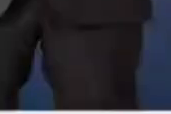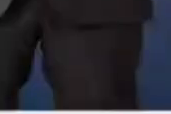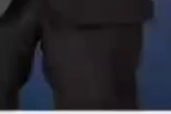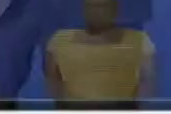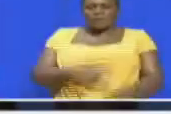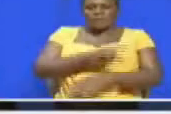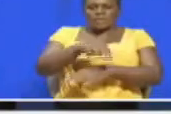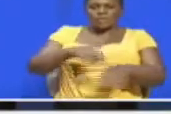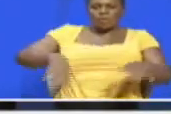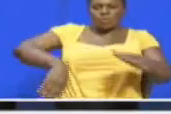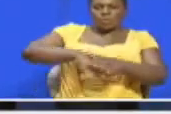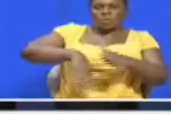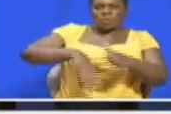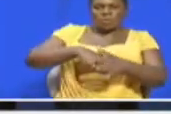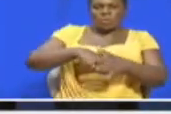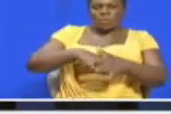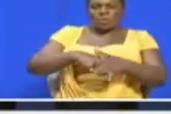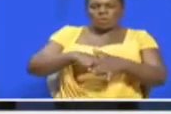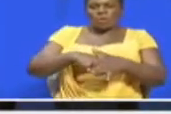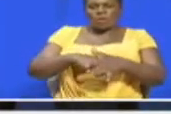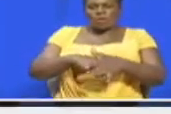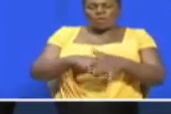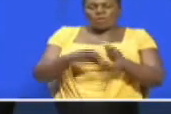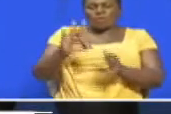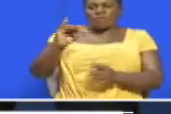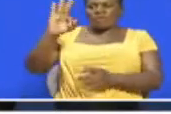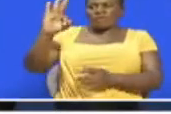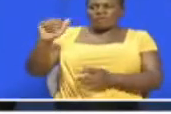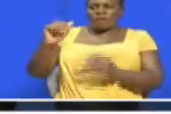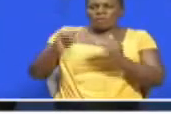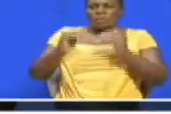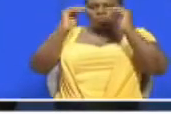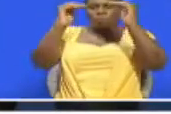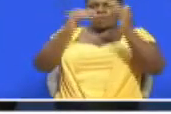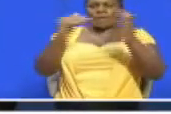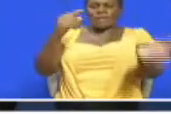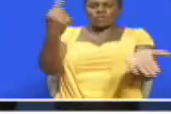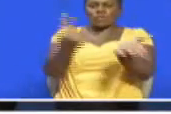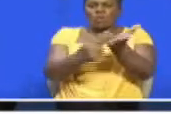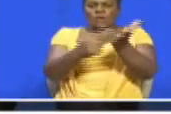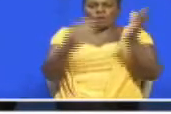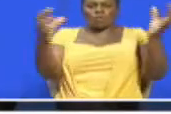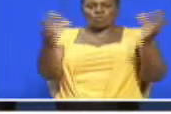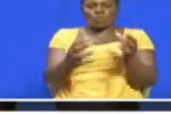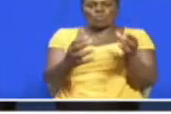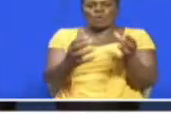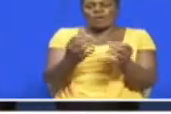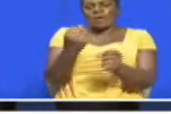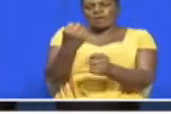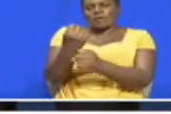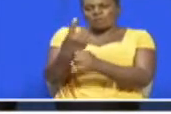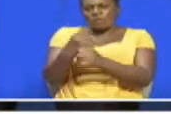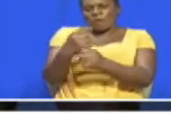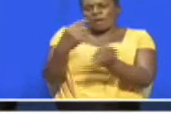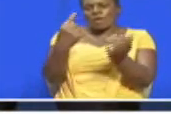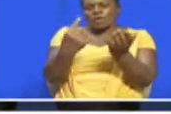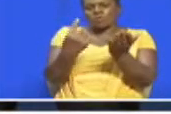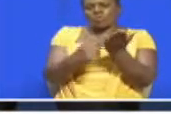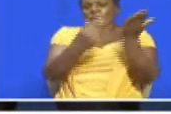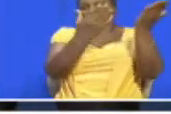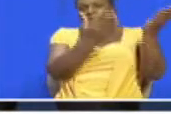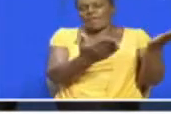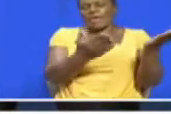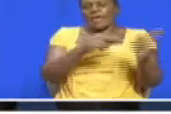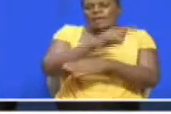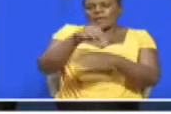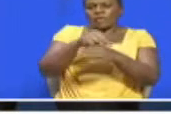Harambee Stars have vowed to put up a fight in a dead rubber FIFA World Cup qualifying clash against Uganda Cranes on 11th of November in Kampala. The national team